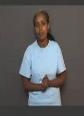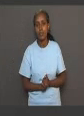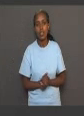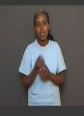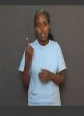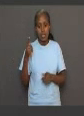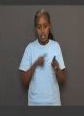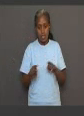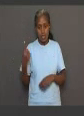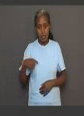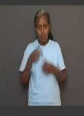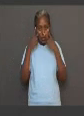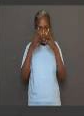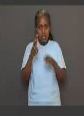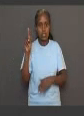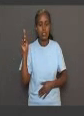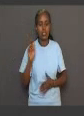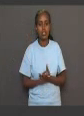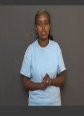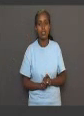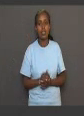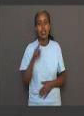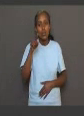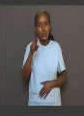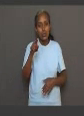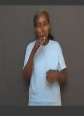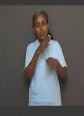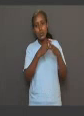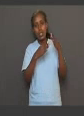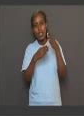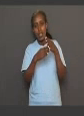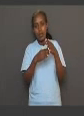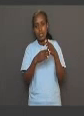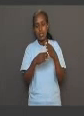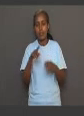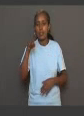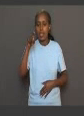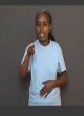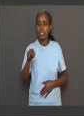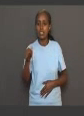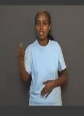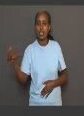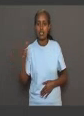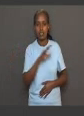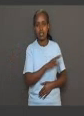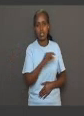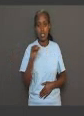see here. You label them as the x-axis